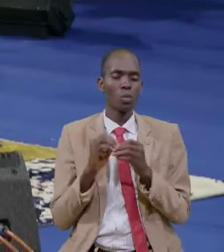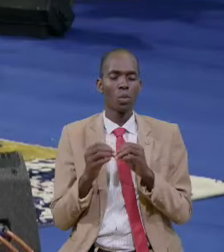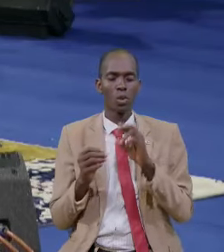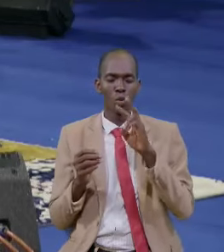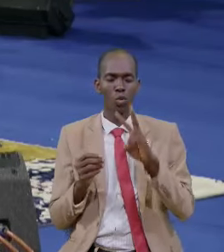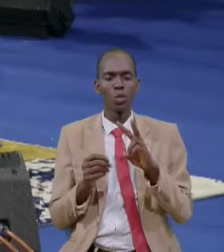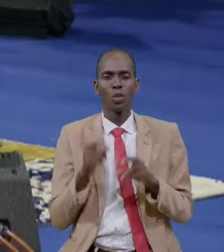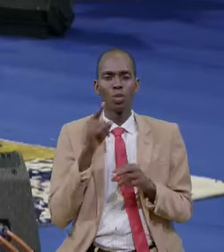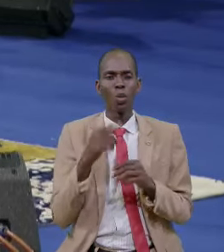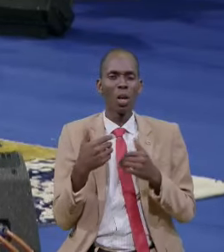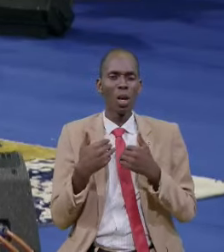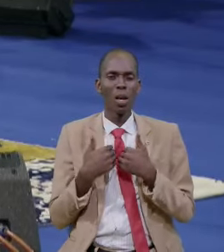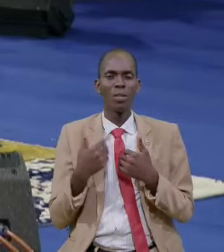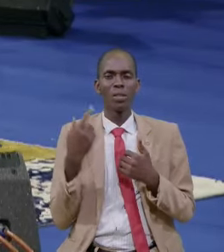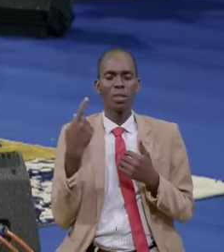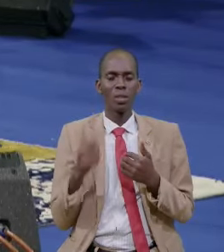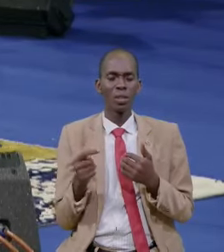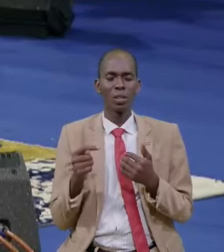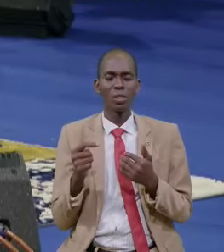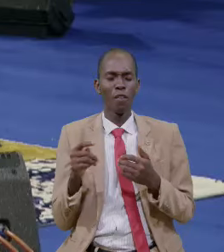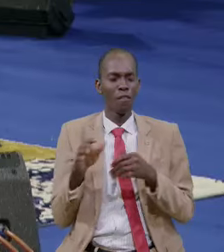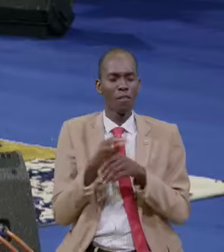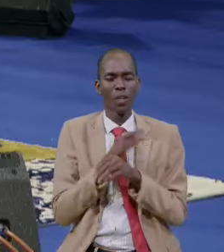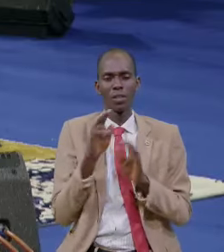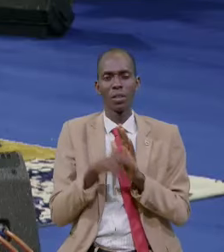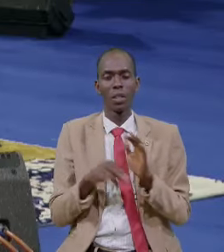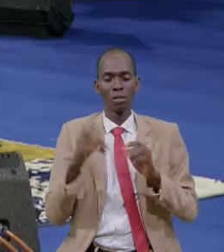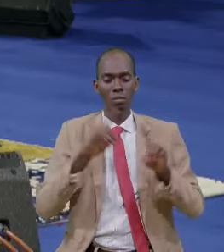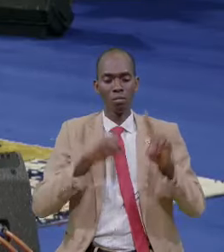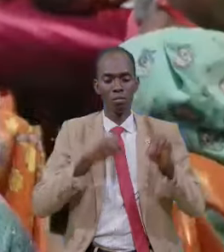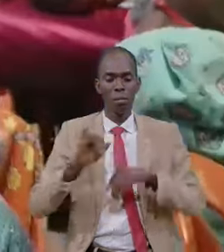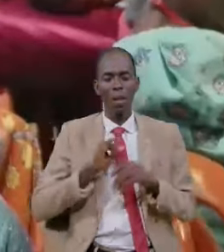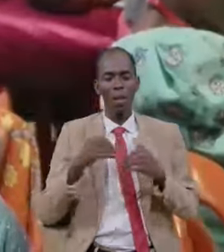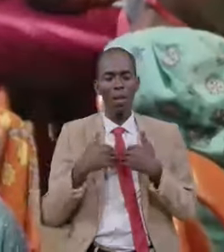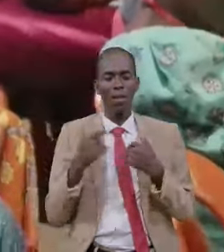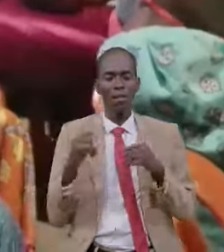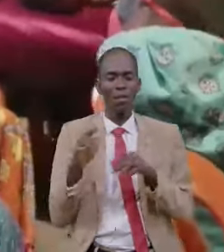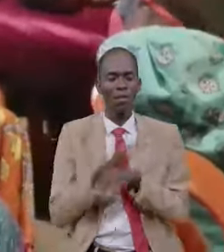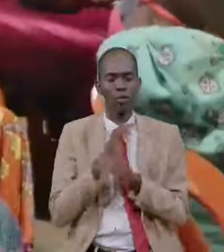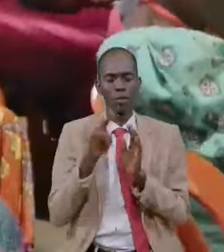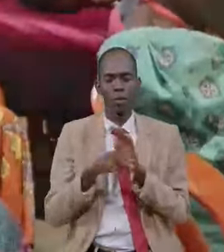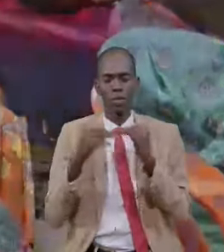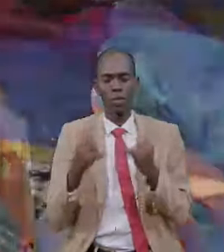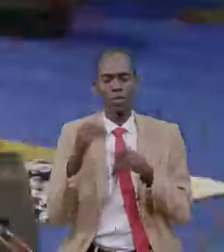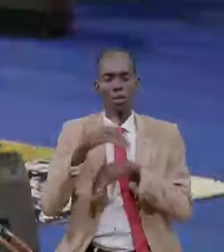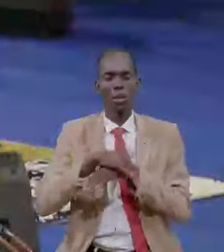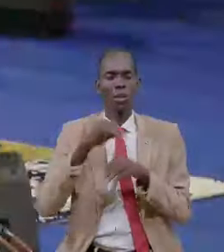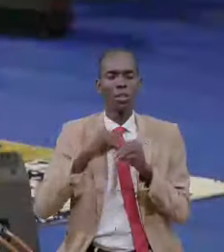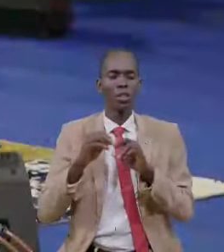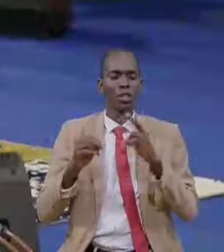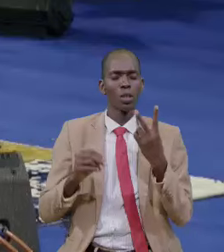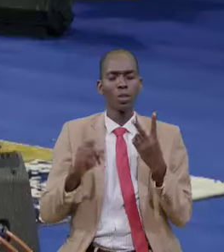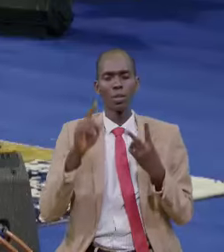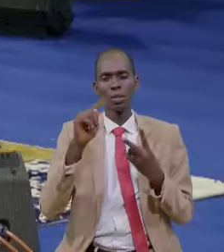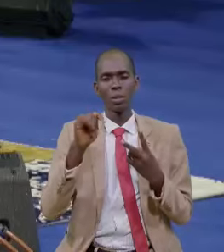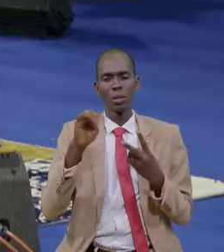the fullness. I have the fullness tonight. 2 Timothy chapter 2,